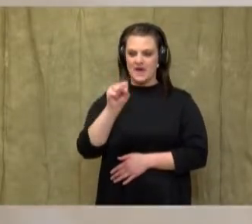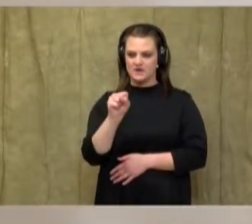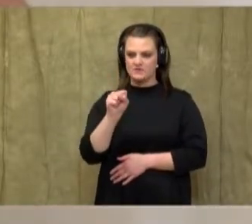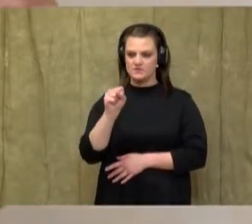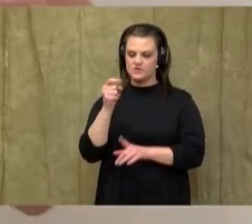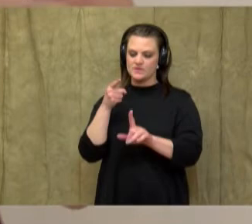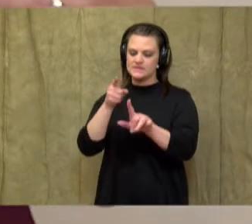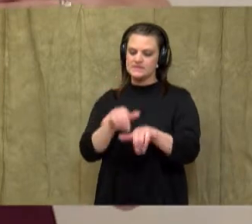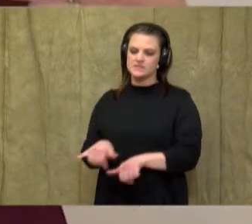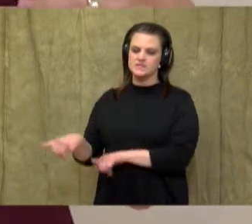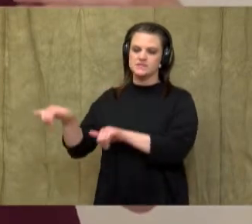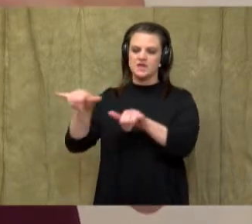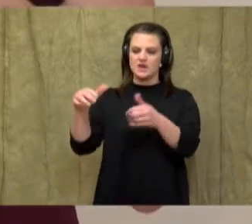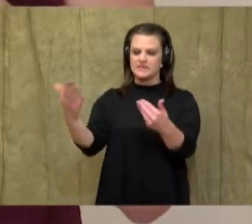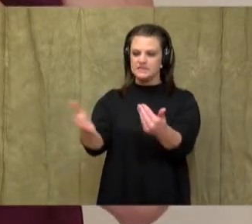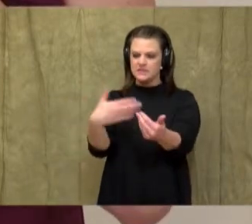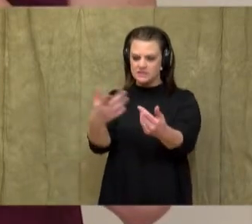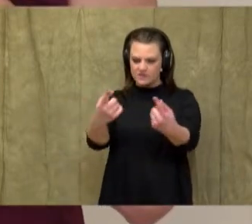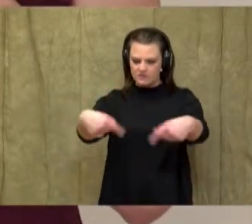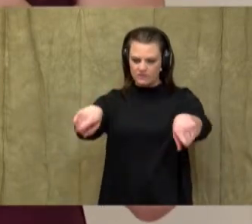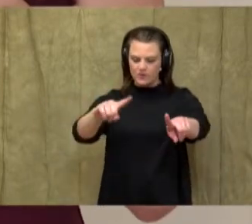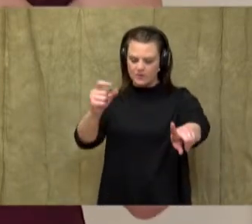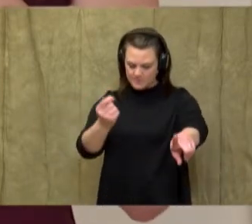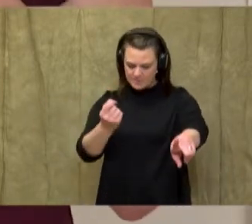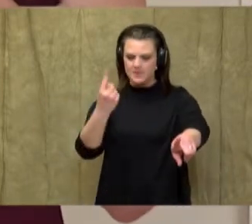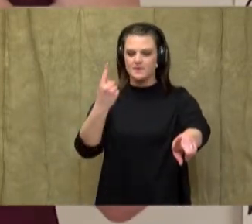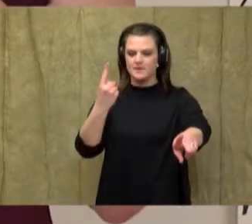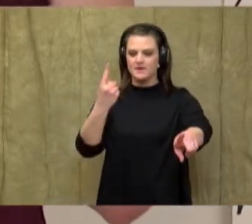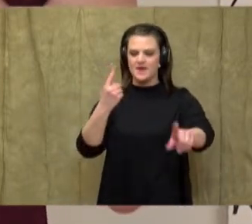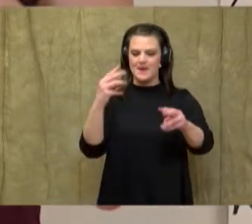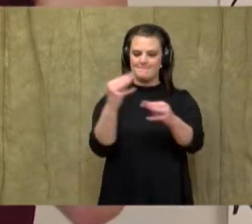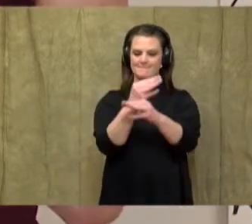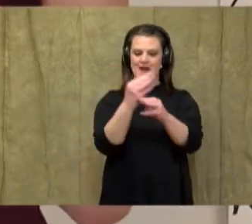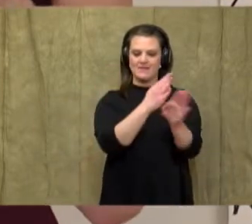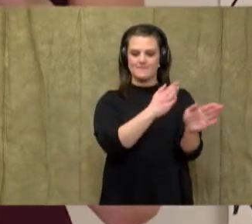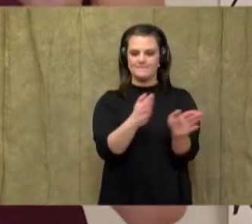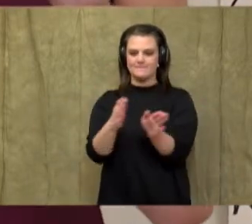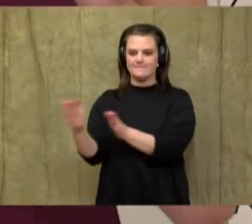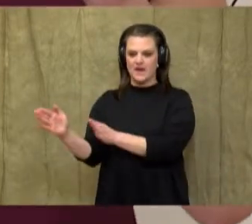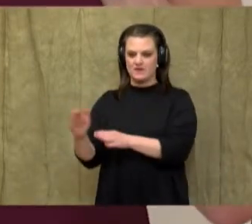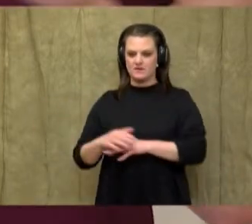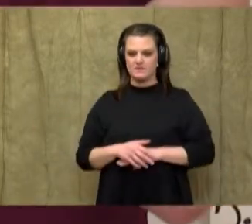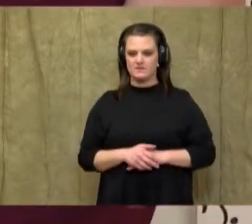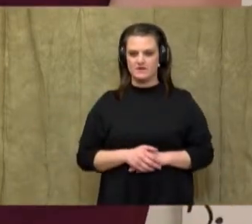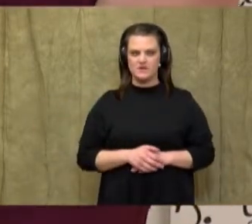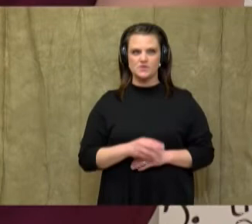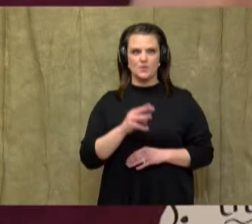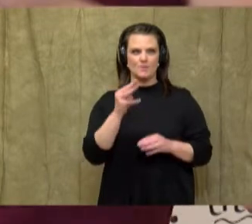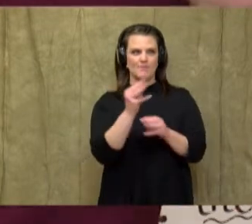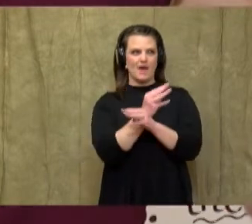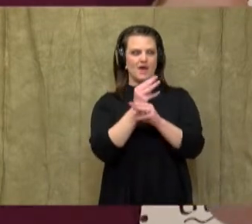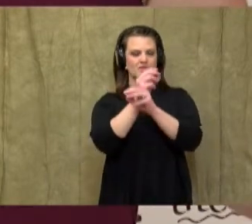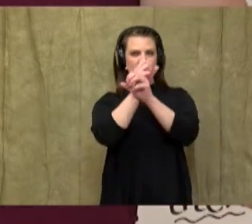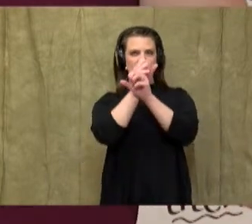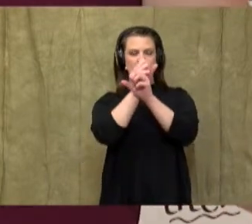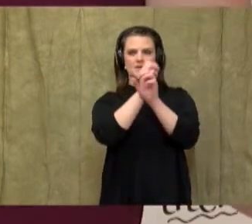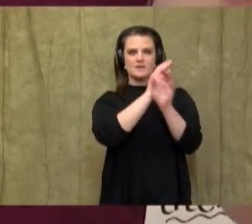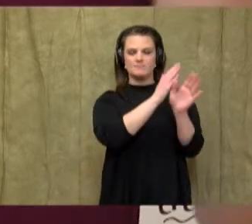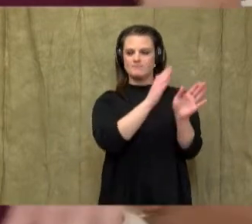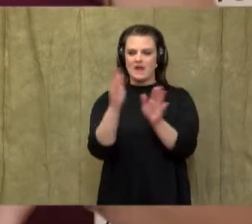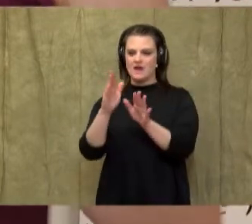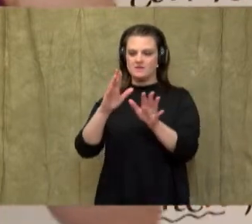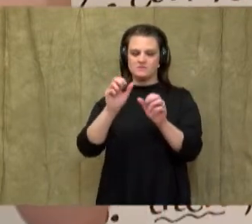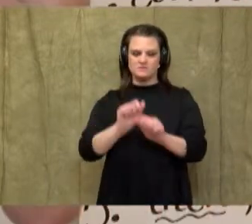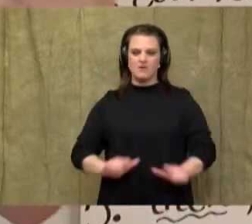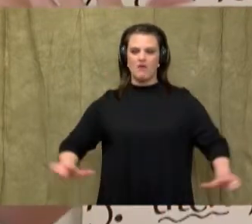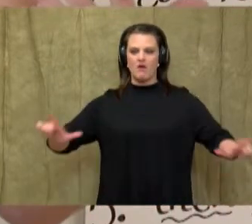really easy for kids to get, and I love looking at mathematical patterns. If you think about it, math, boys and girls, is all about patterns.